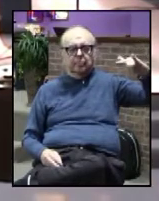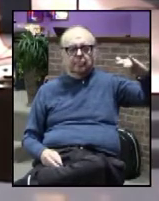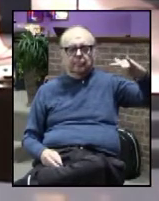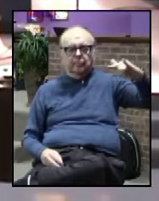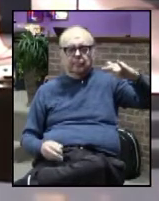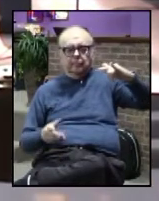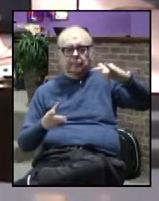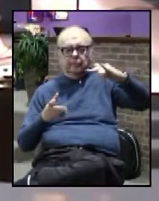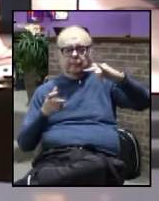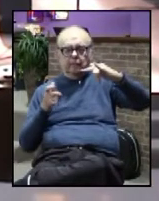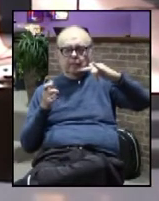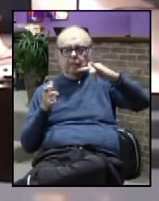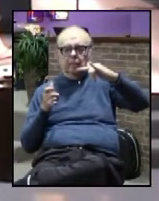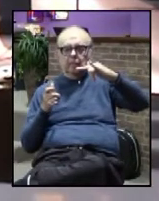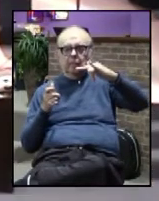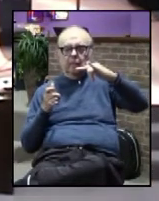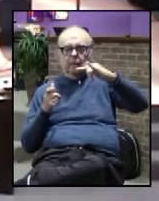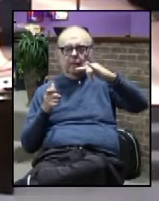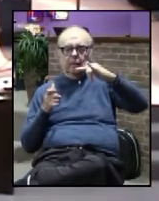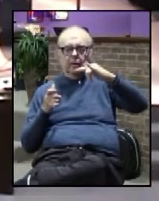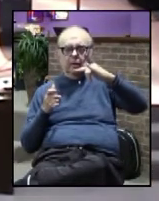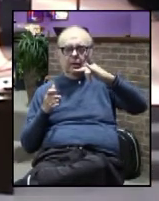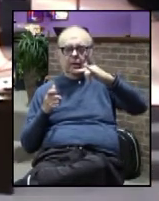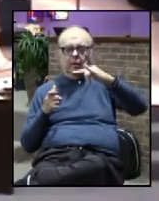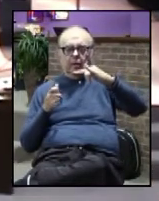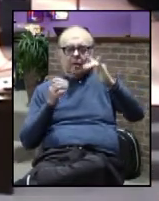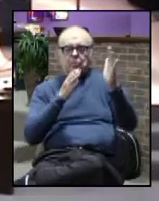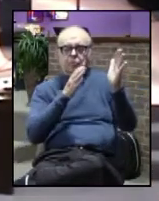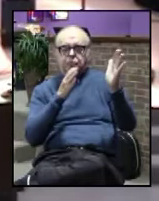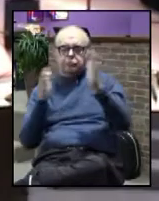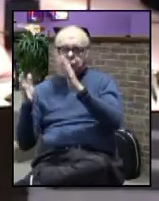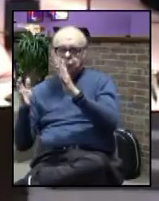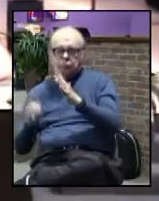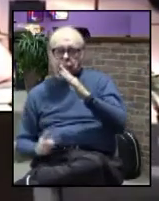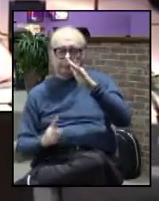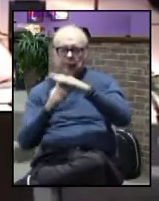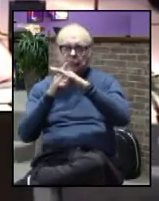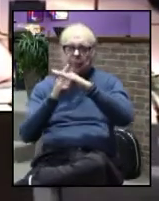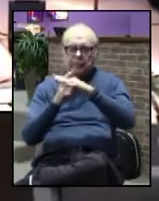And then all of a sudden, a wind comes.